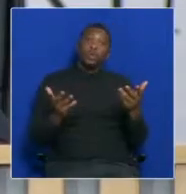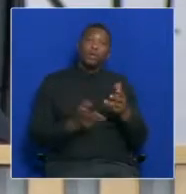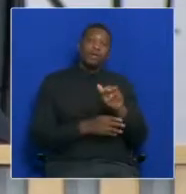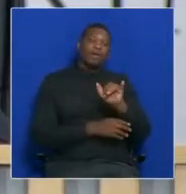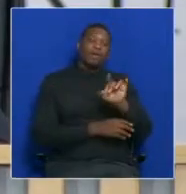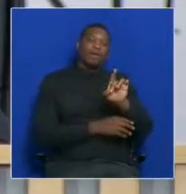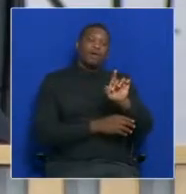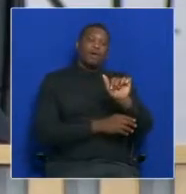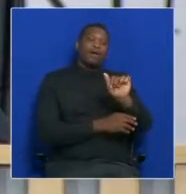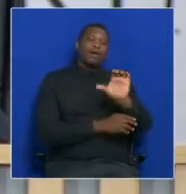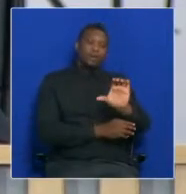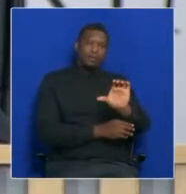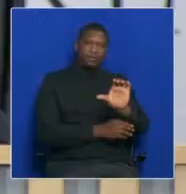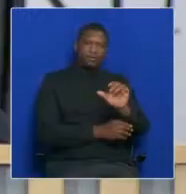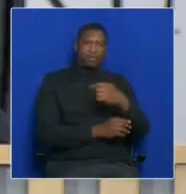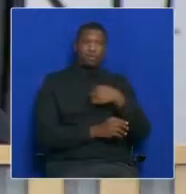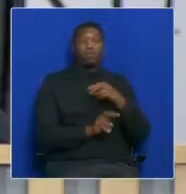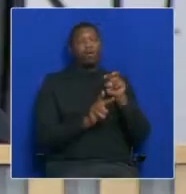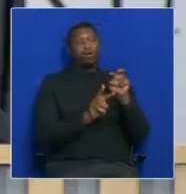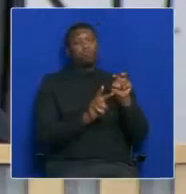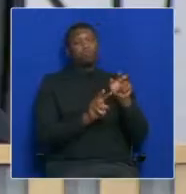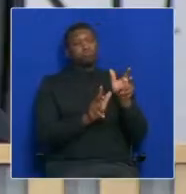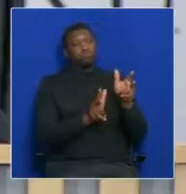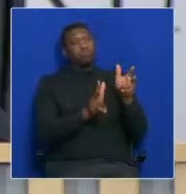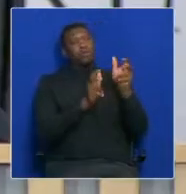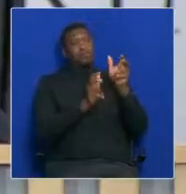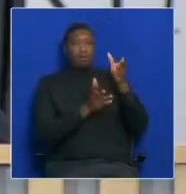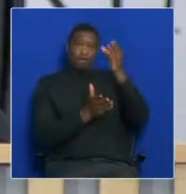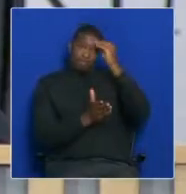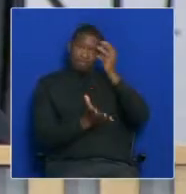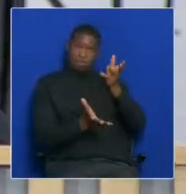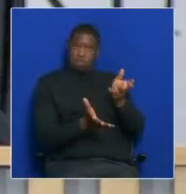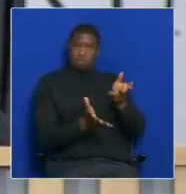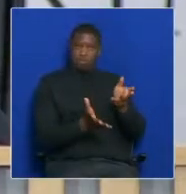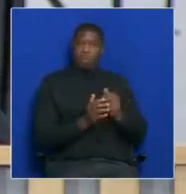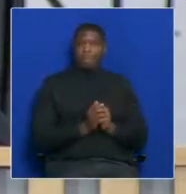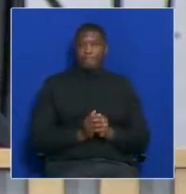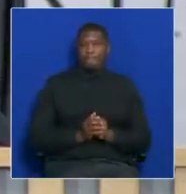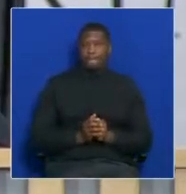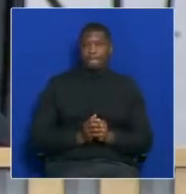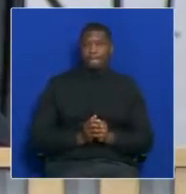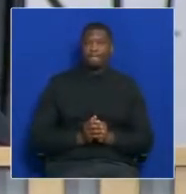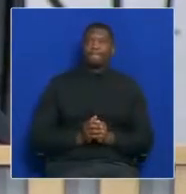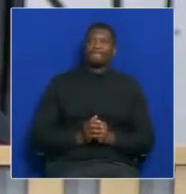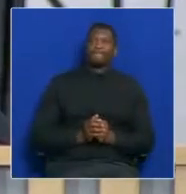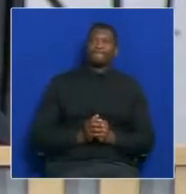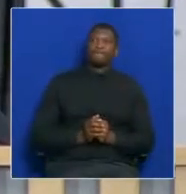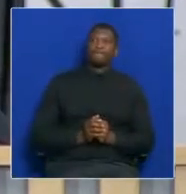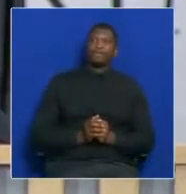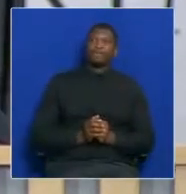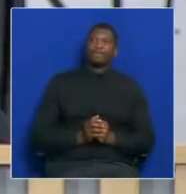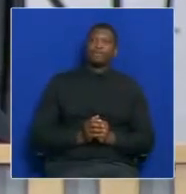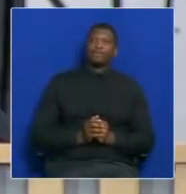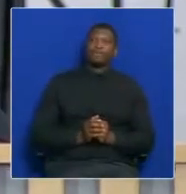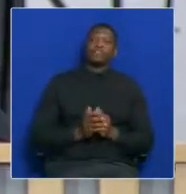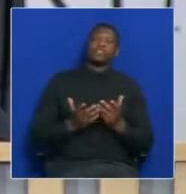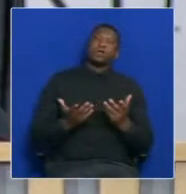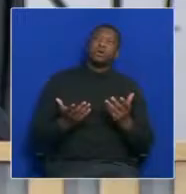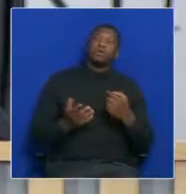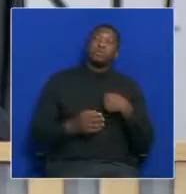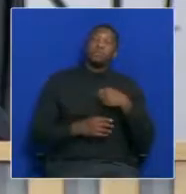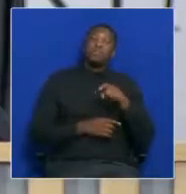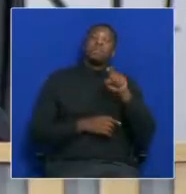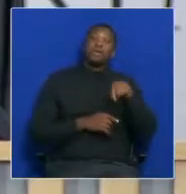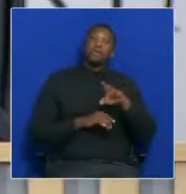So that's how I got to know about it. You know, So Mr. I must also indicate,